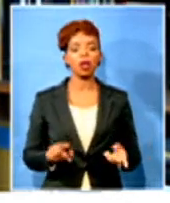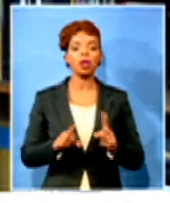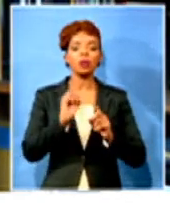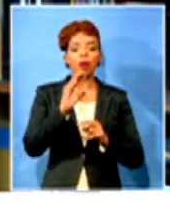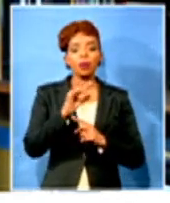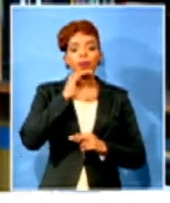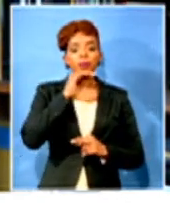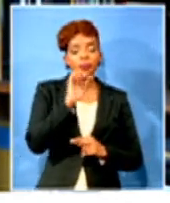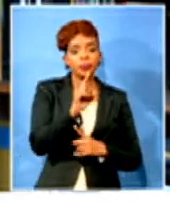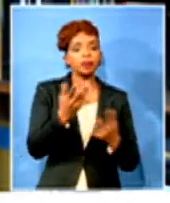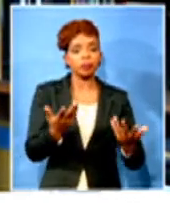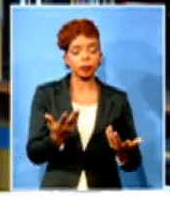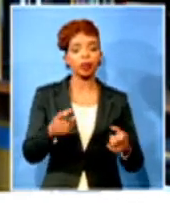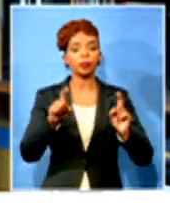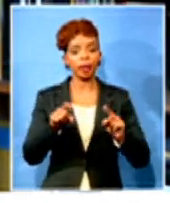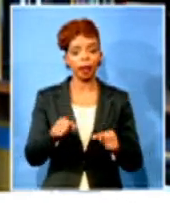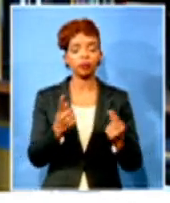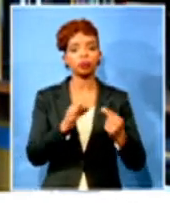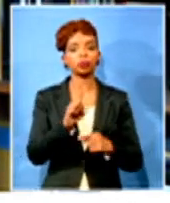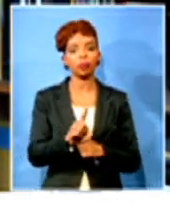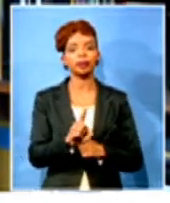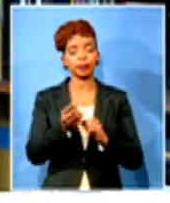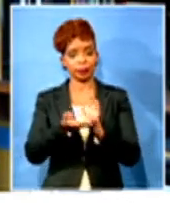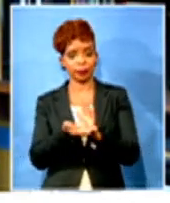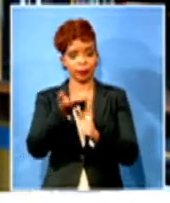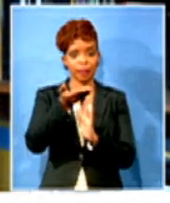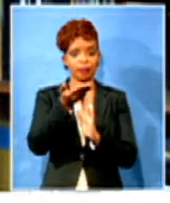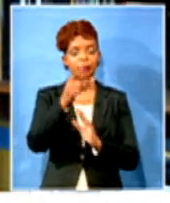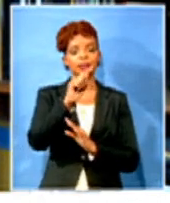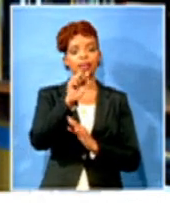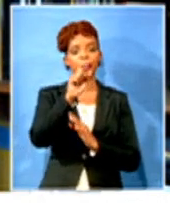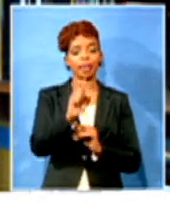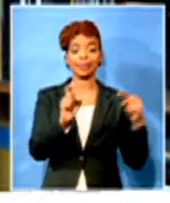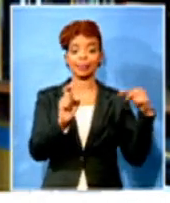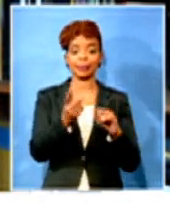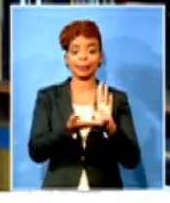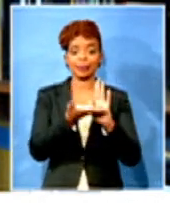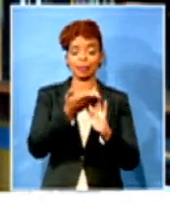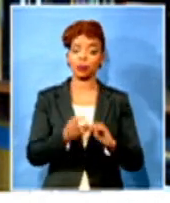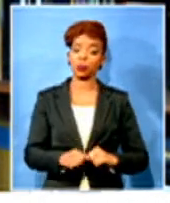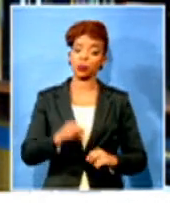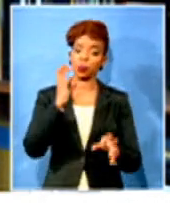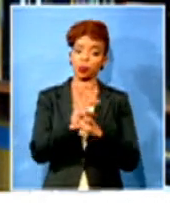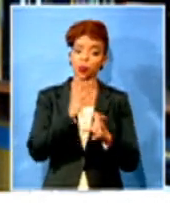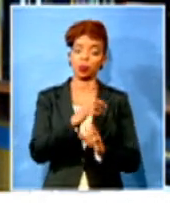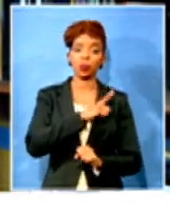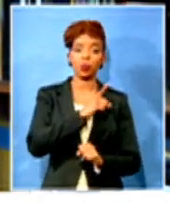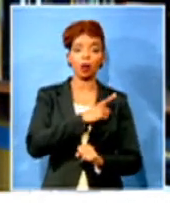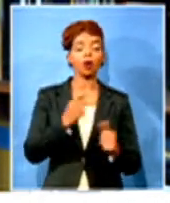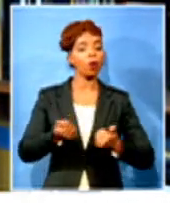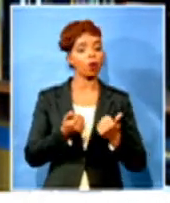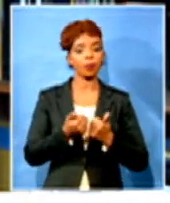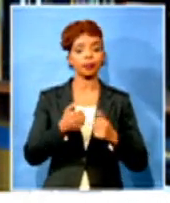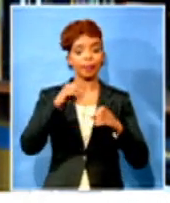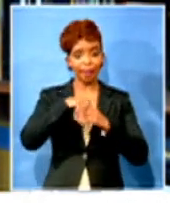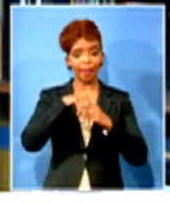then either increase taxes, and we know that's going to be very difficult because we're already in the top 10 countries in the world